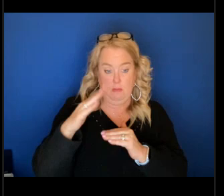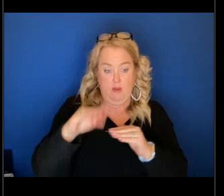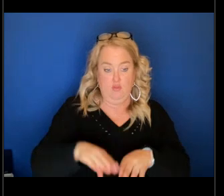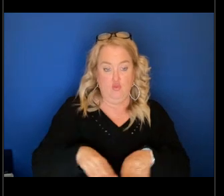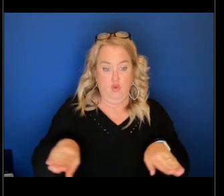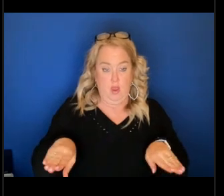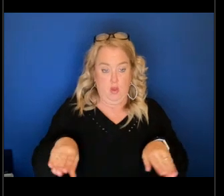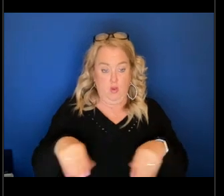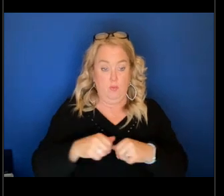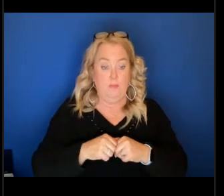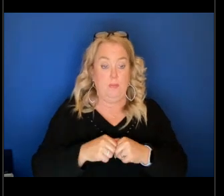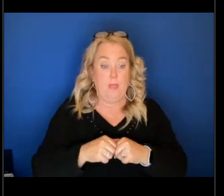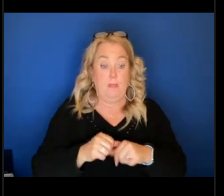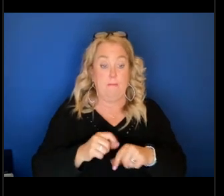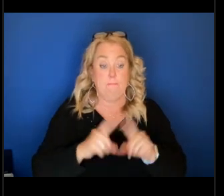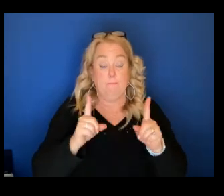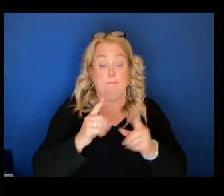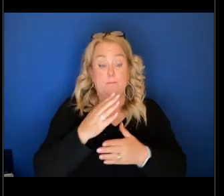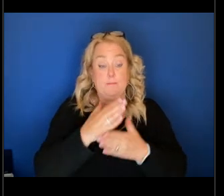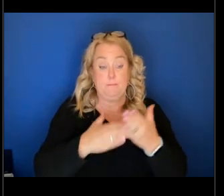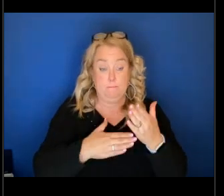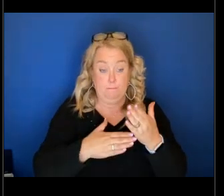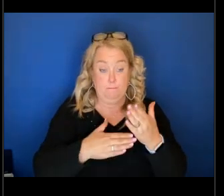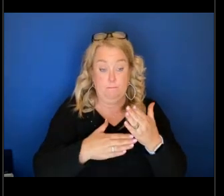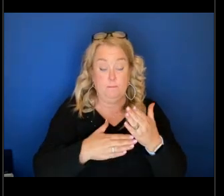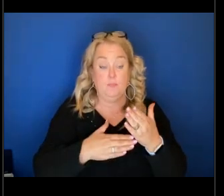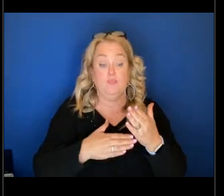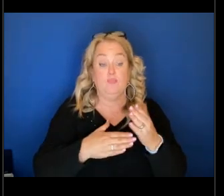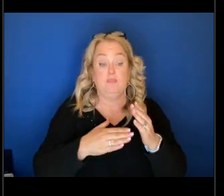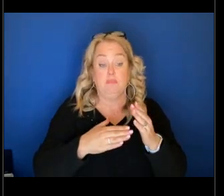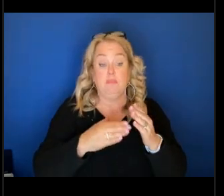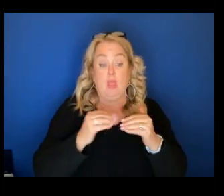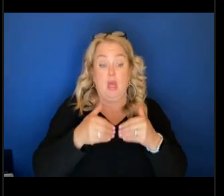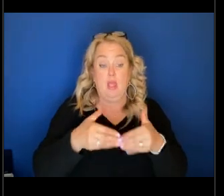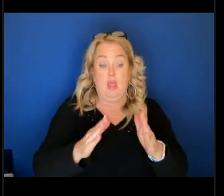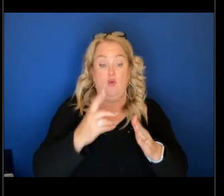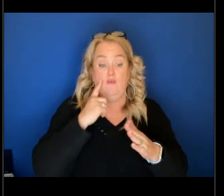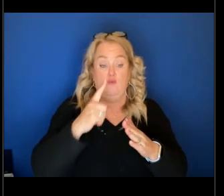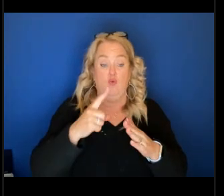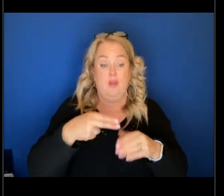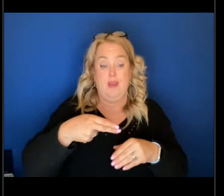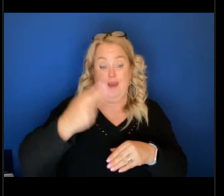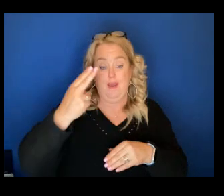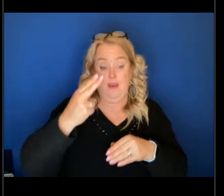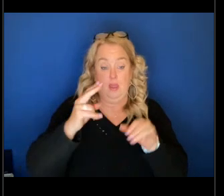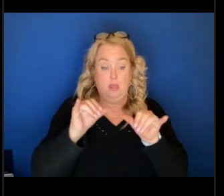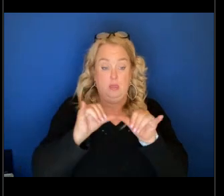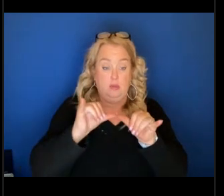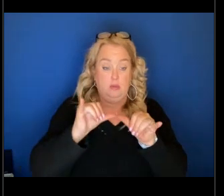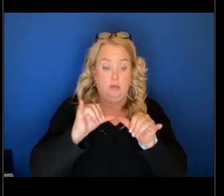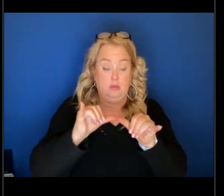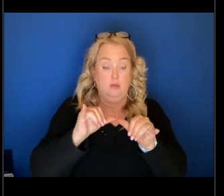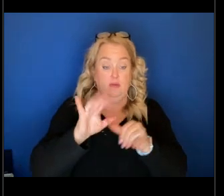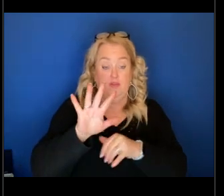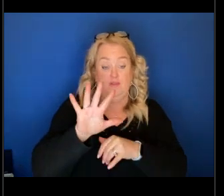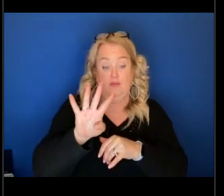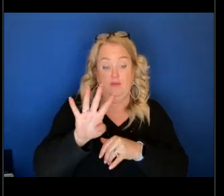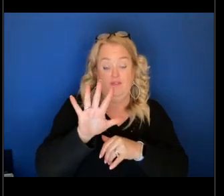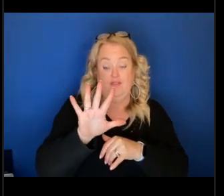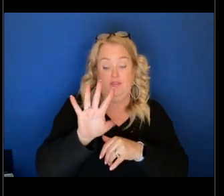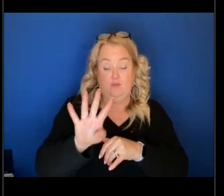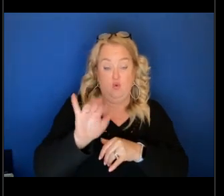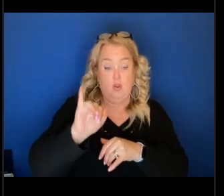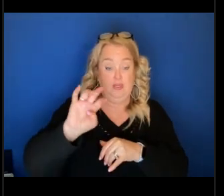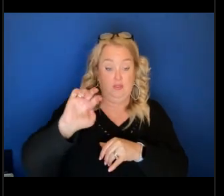ground level. However, some standards allow a higher height of